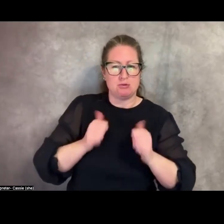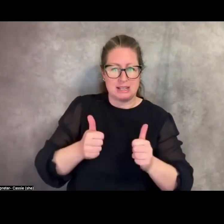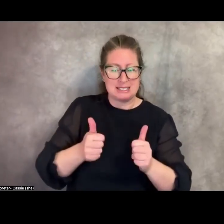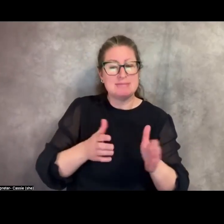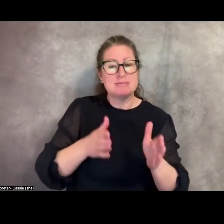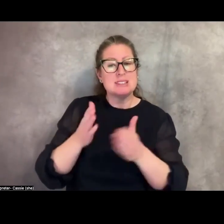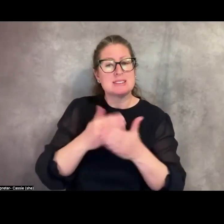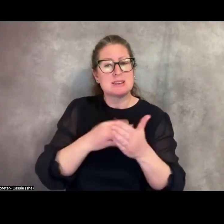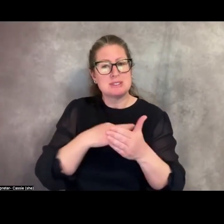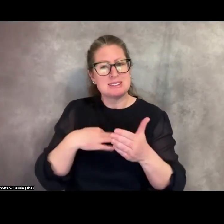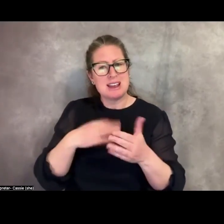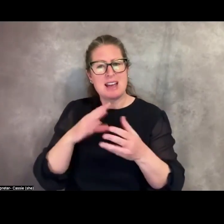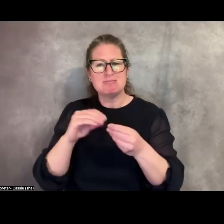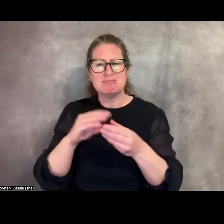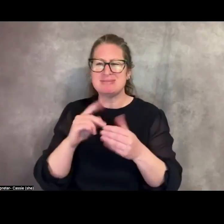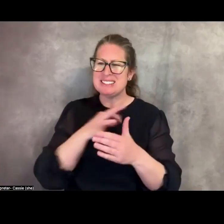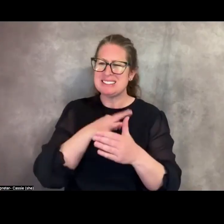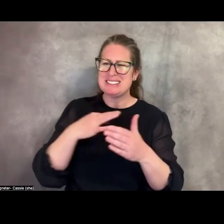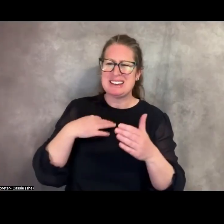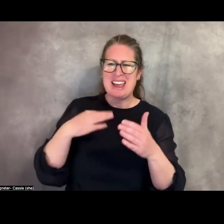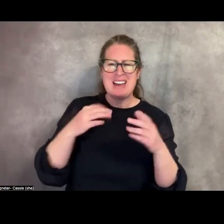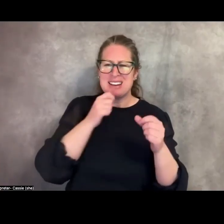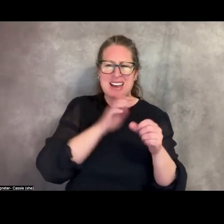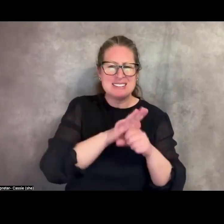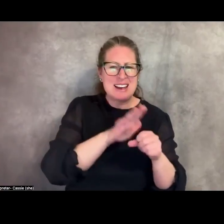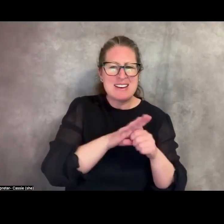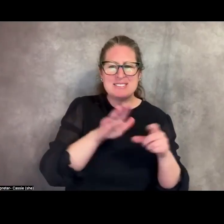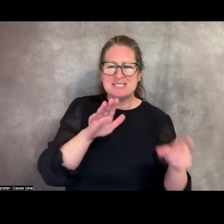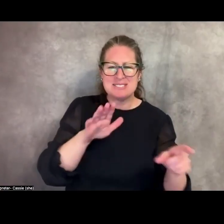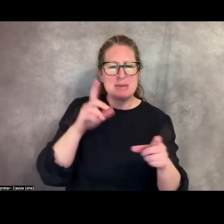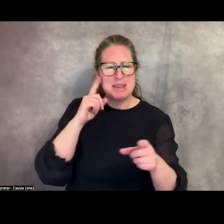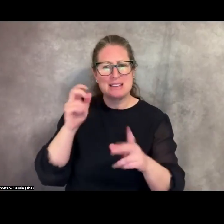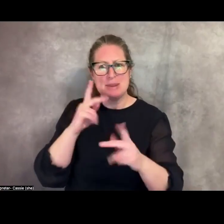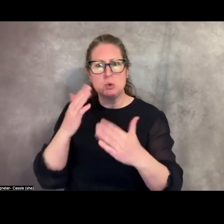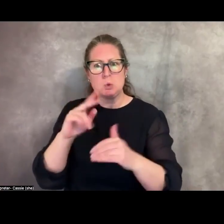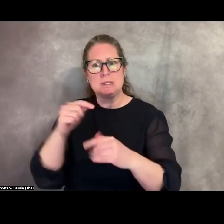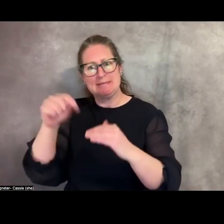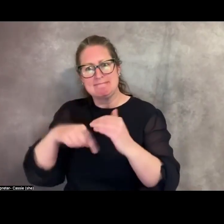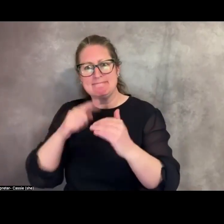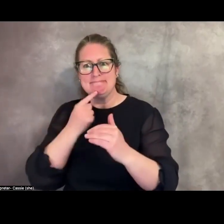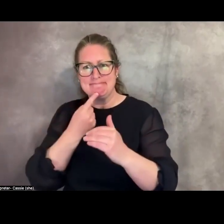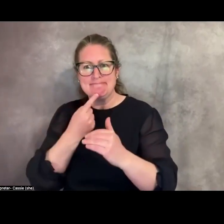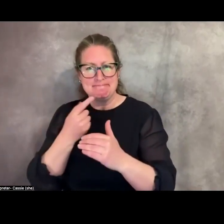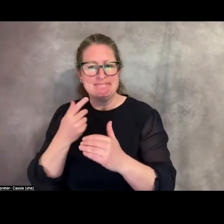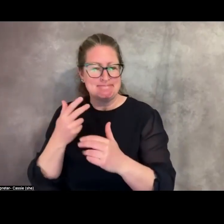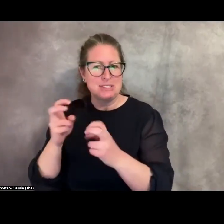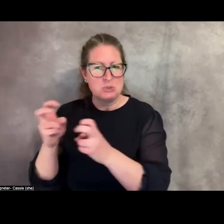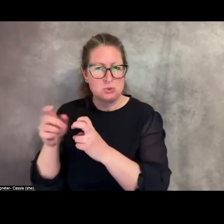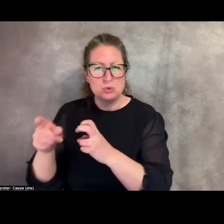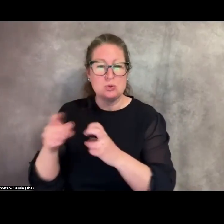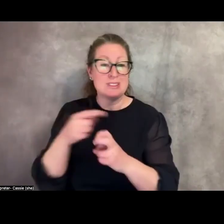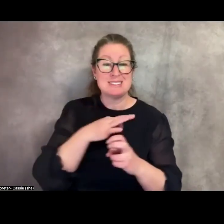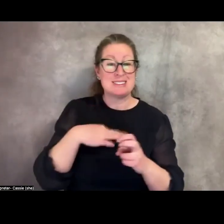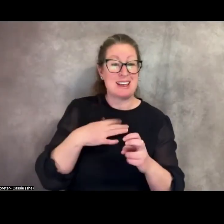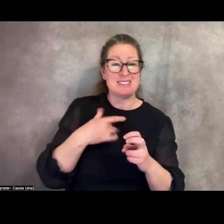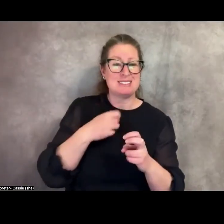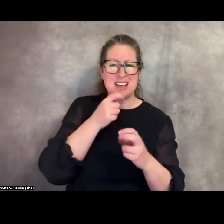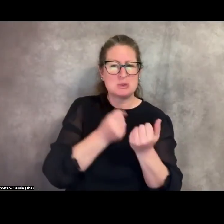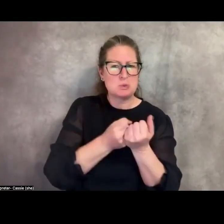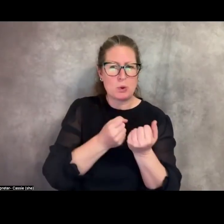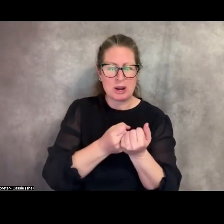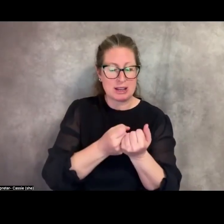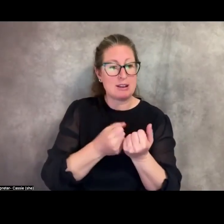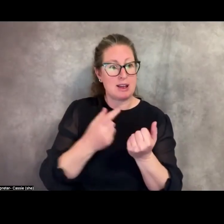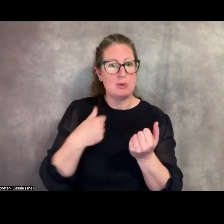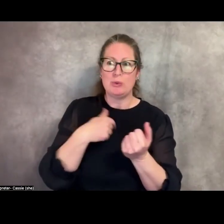our staffing ratios were not adequate in relation to the acuity and just feeling unsupported. So what happened, as we said, we were chosen as a pilot